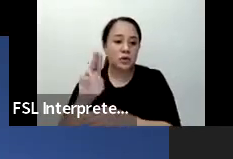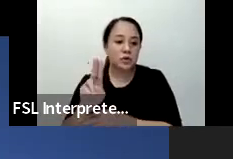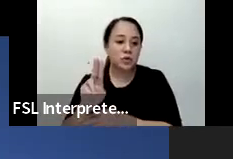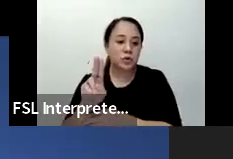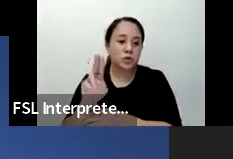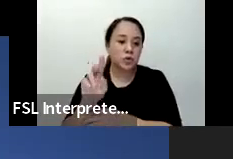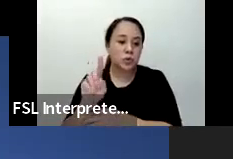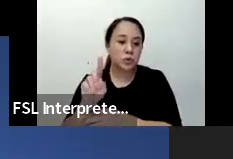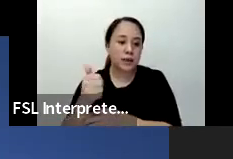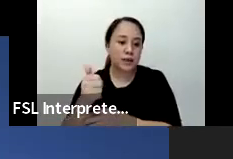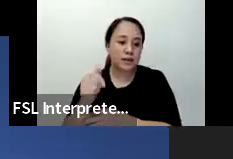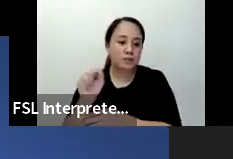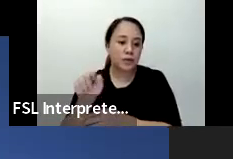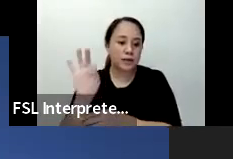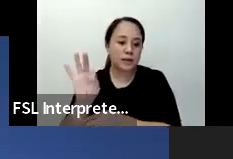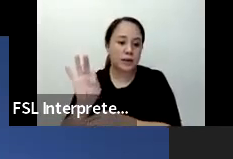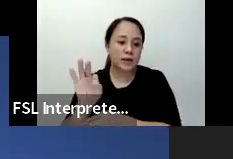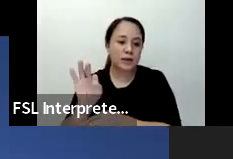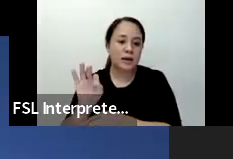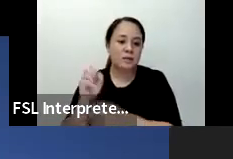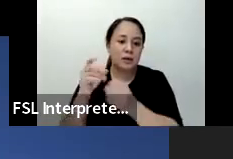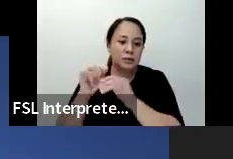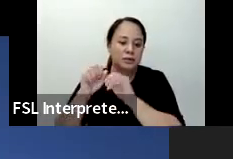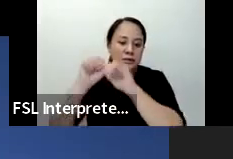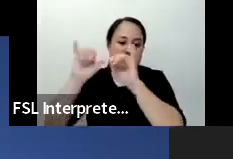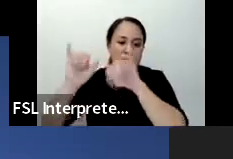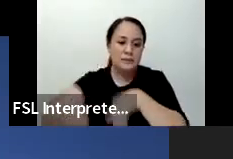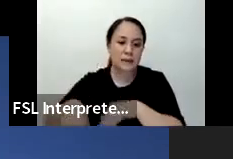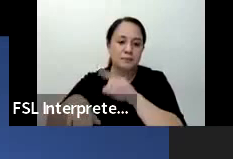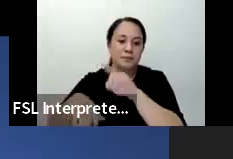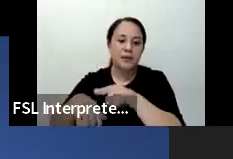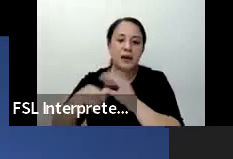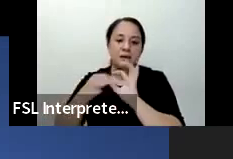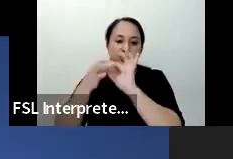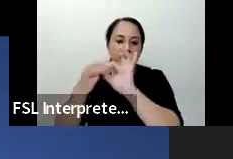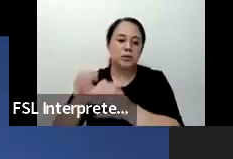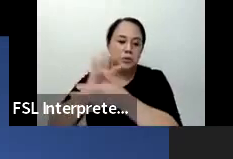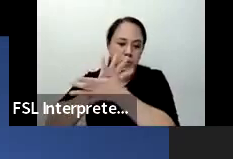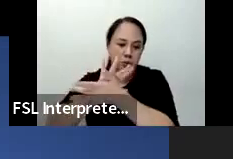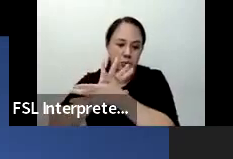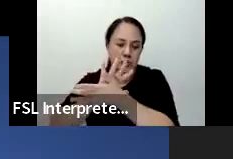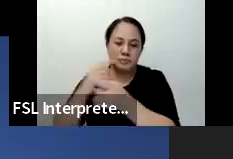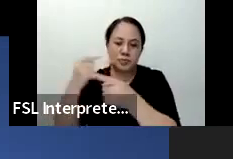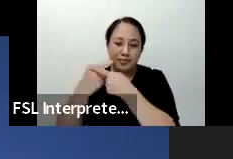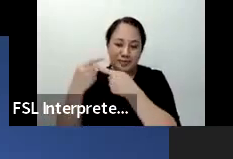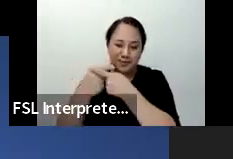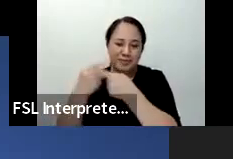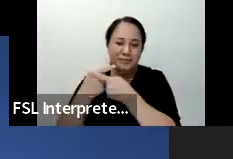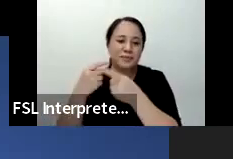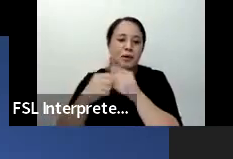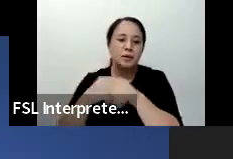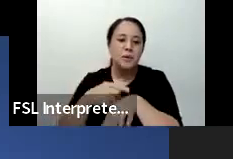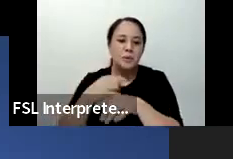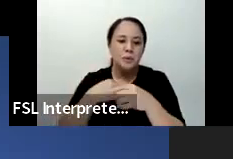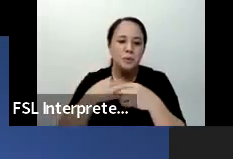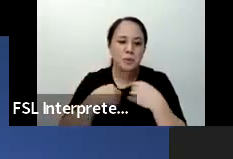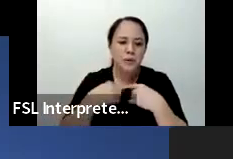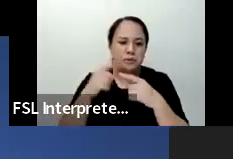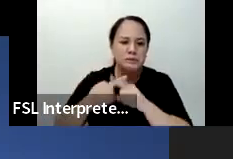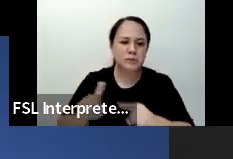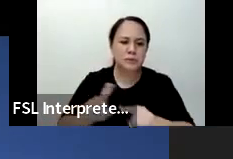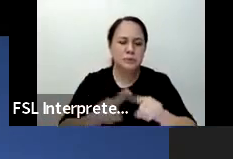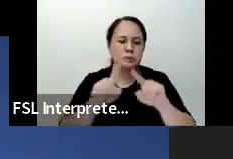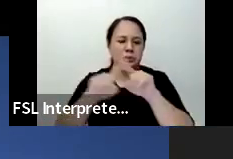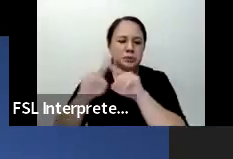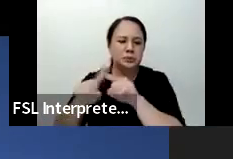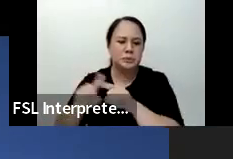are multi-system inflammatory syndrome associated with COVID-19, including cytokine storm, Kawasaki-like syndrome, and